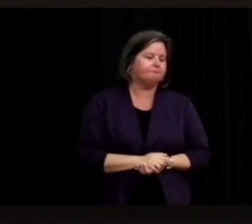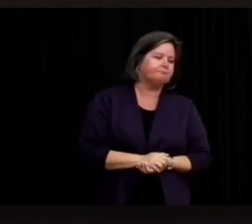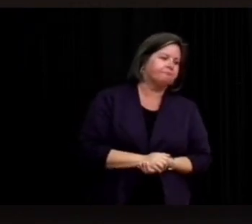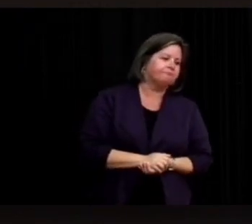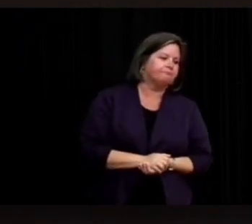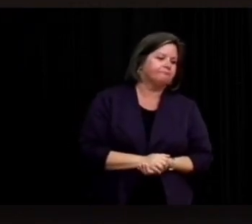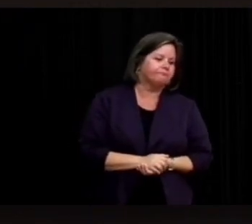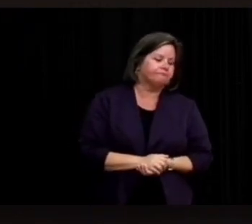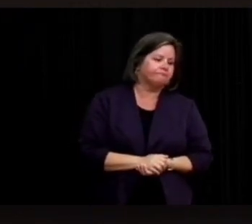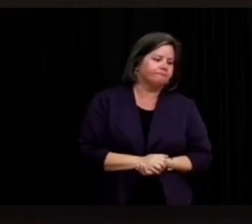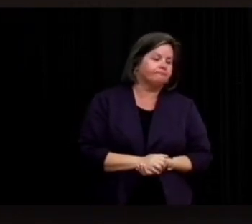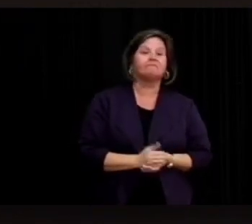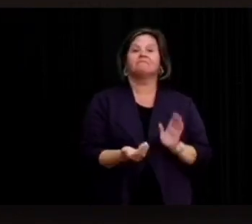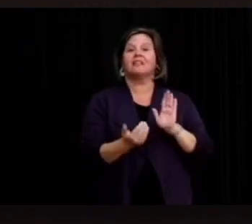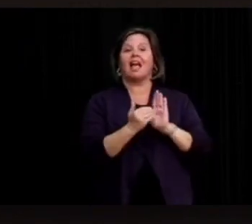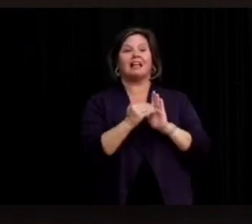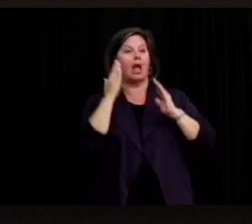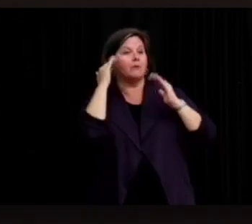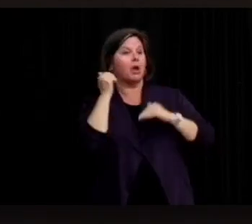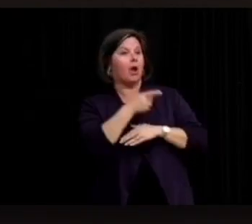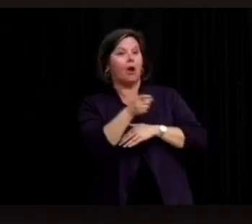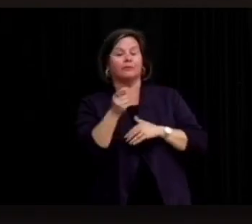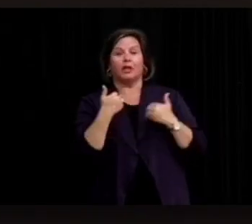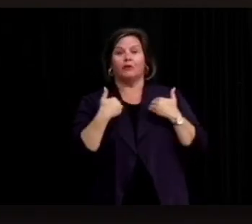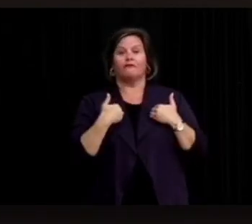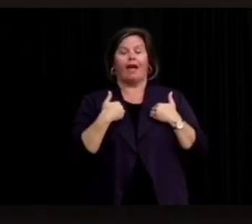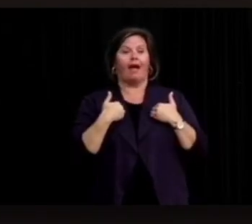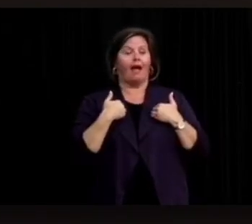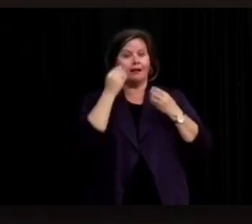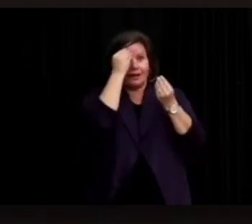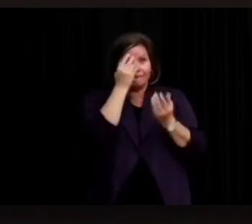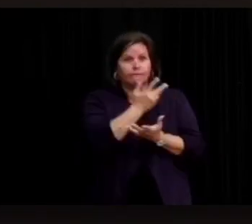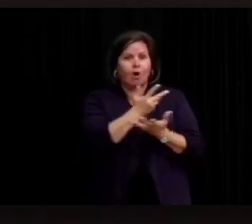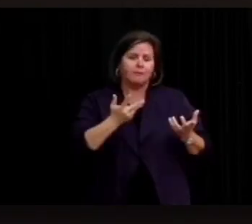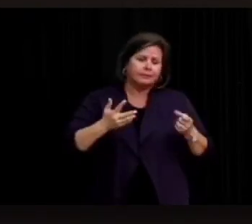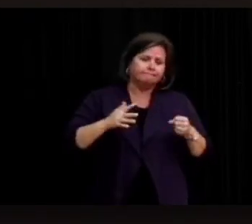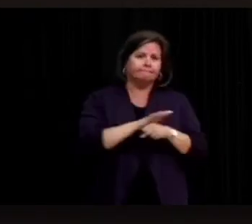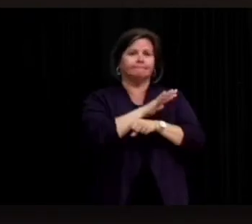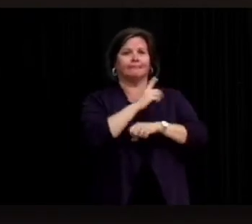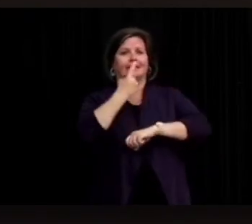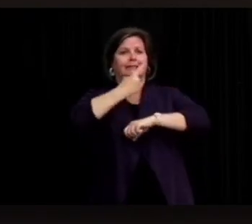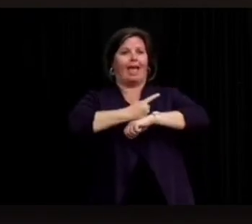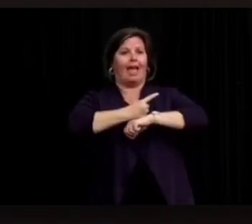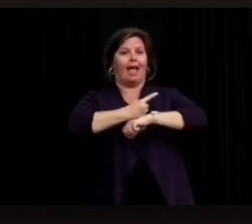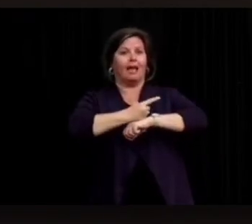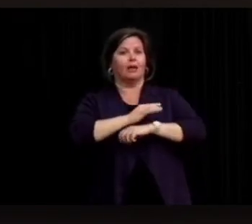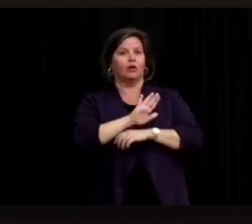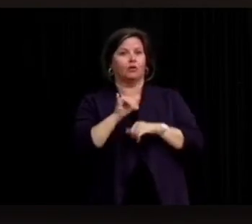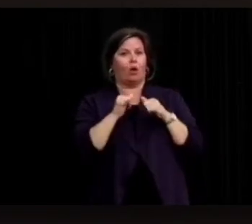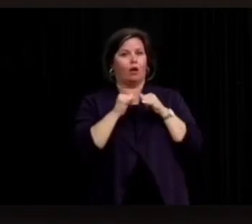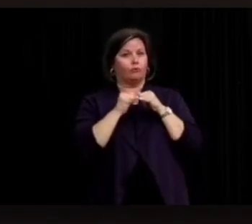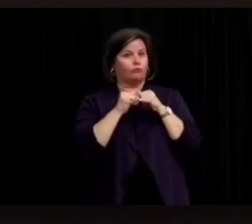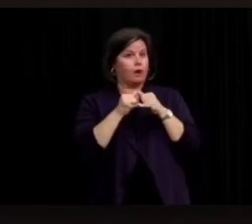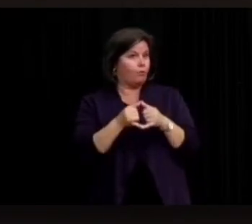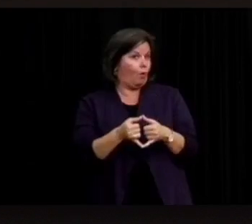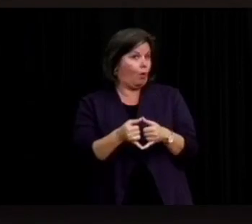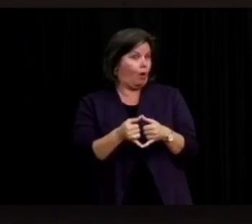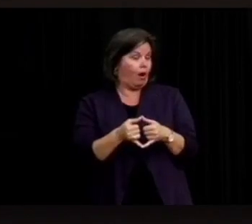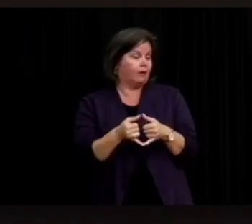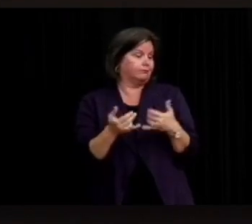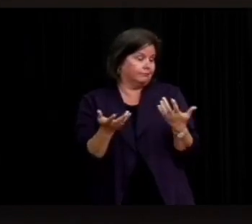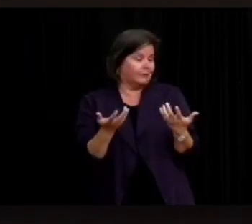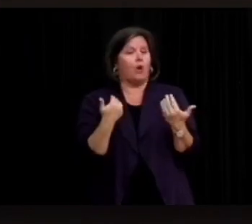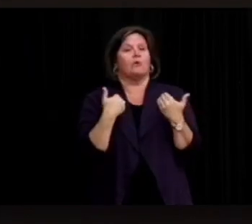Again, we hope you've had an informative day. And as a reward, we have a reception for you